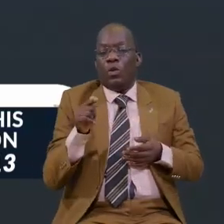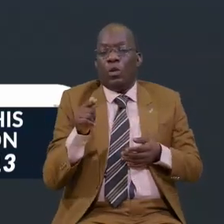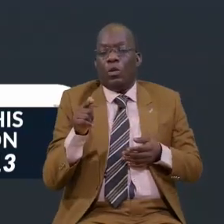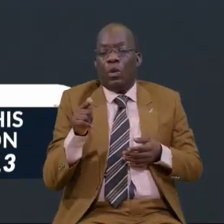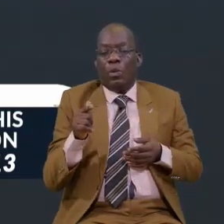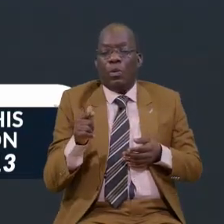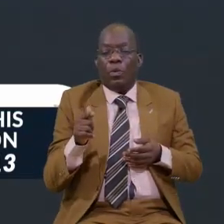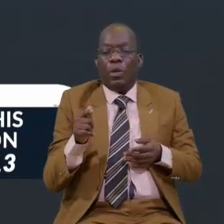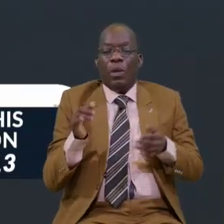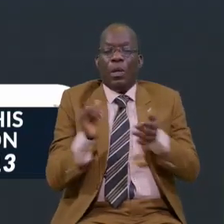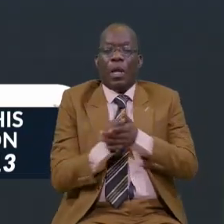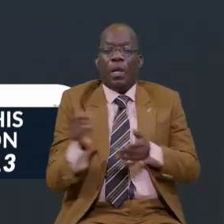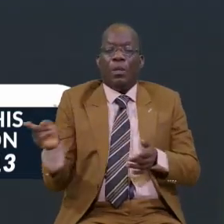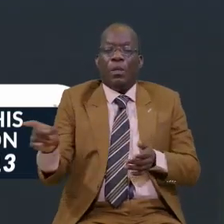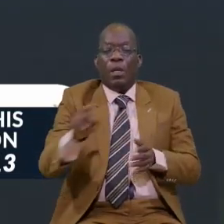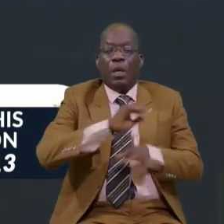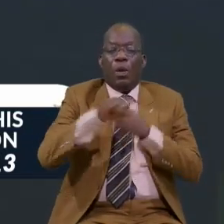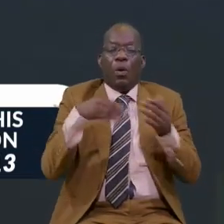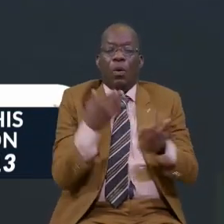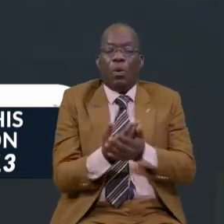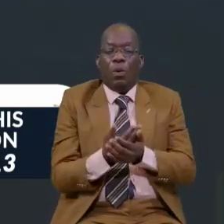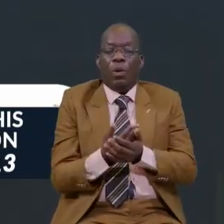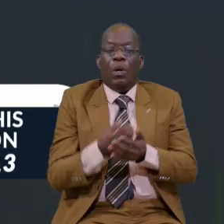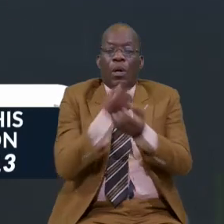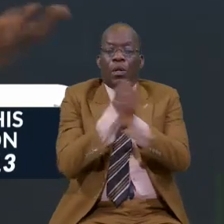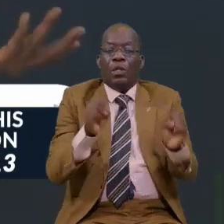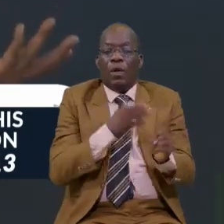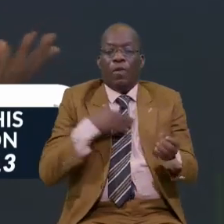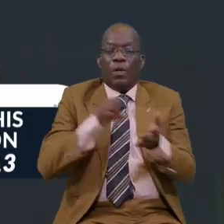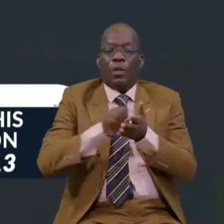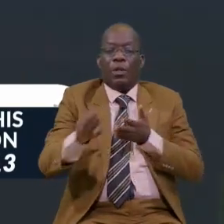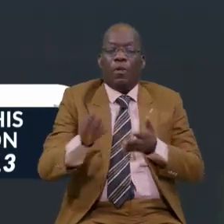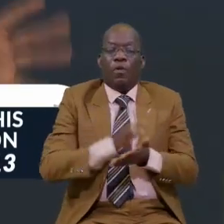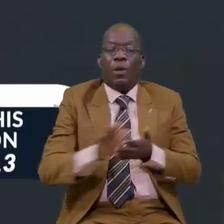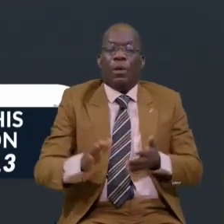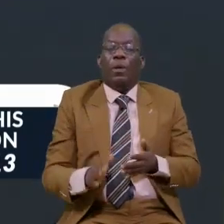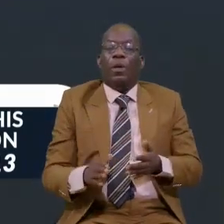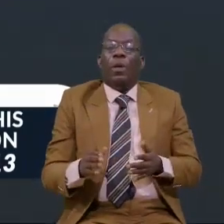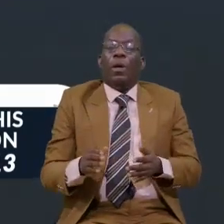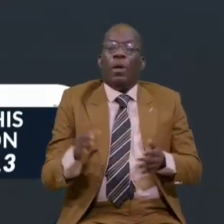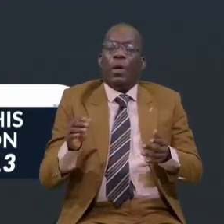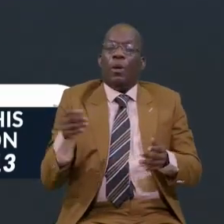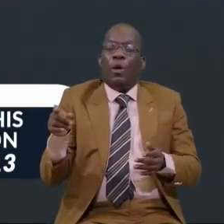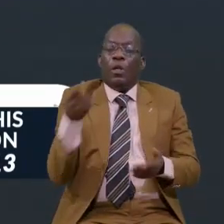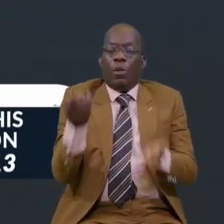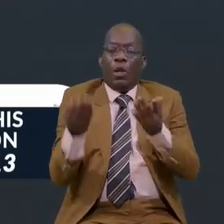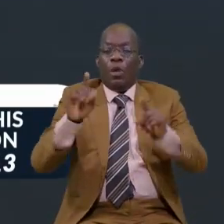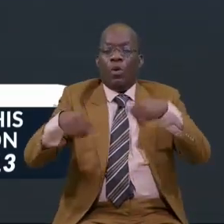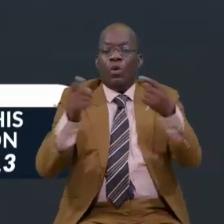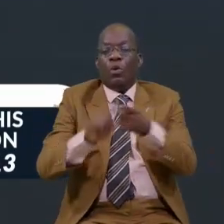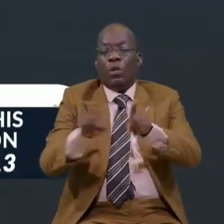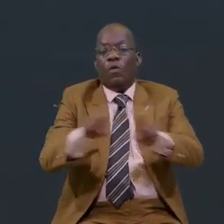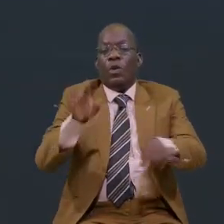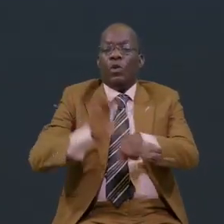they all saved and sanctified, that they may belong to different denominations, but they are saved. They're